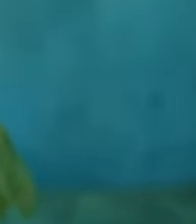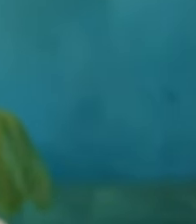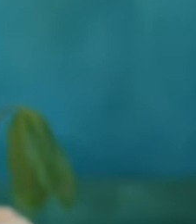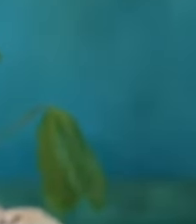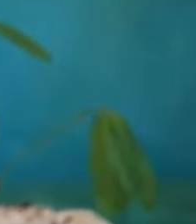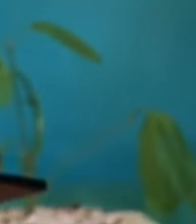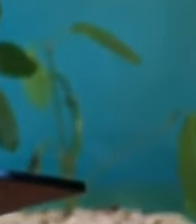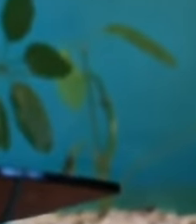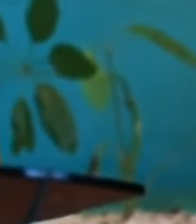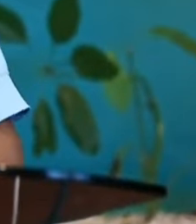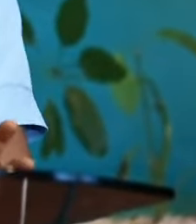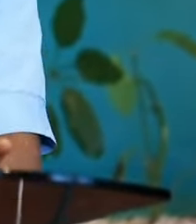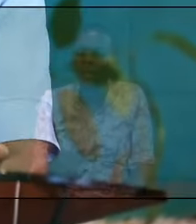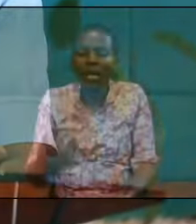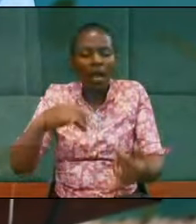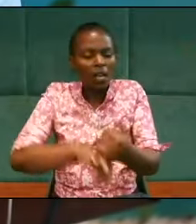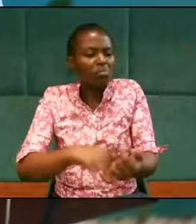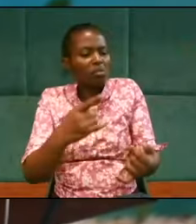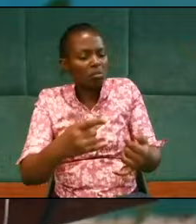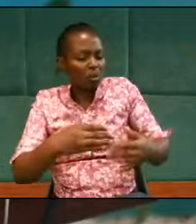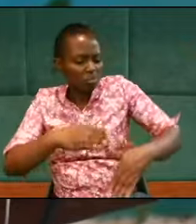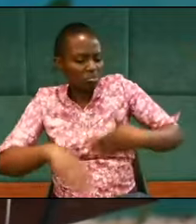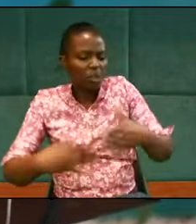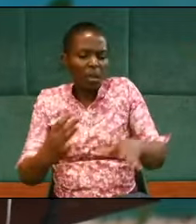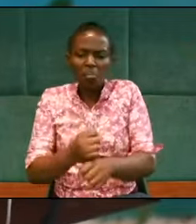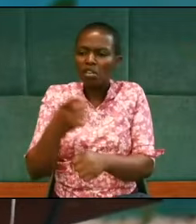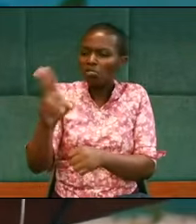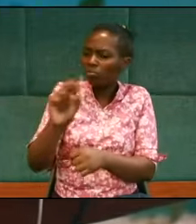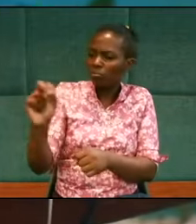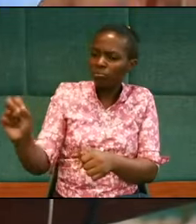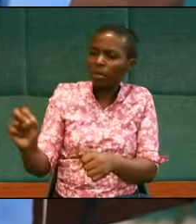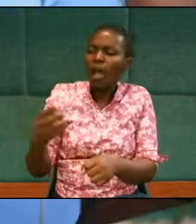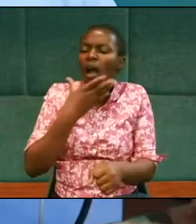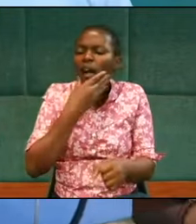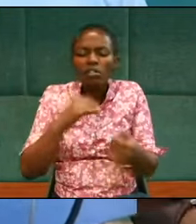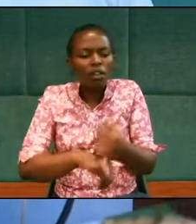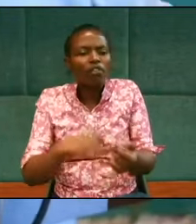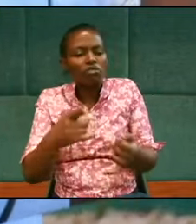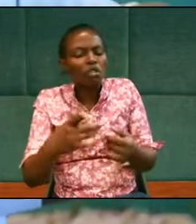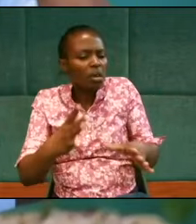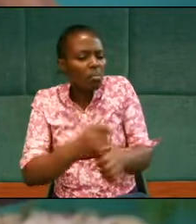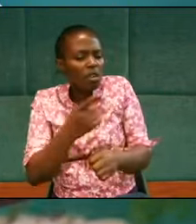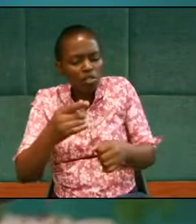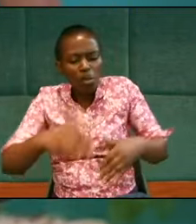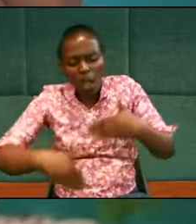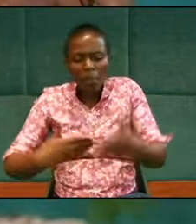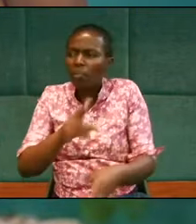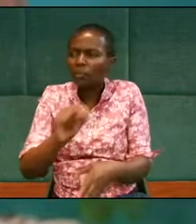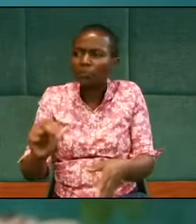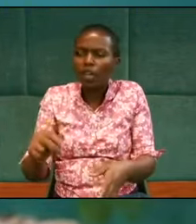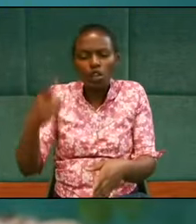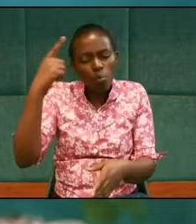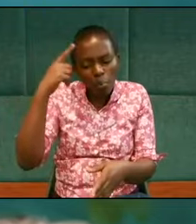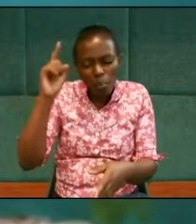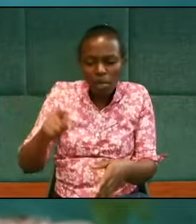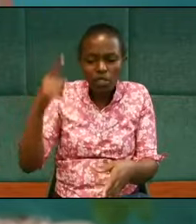You know the reason why? Your husband will not make you happy. I'm sorry. Your wife will not make you happy. You are going to discover a way to be happy within